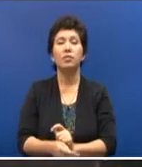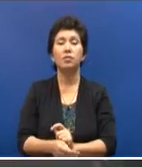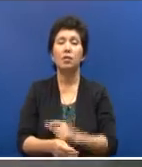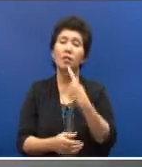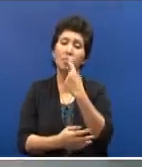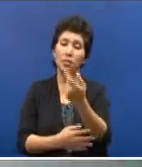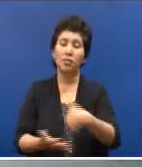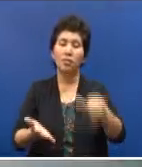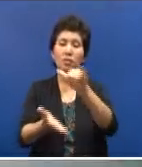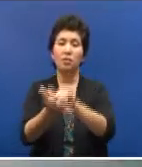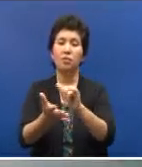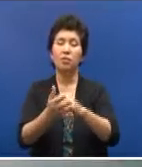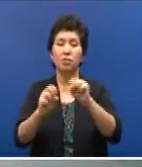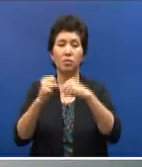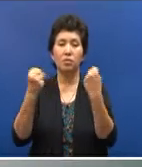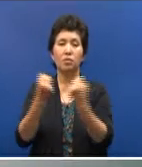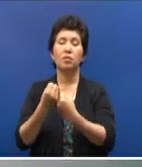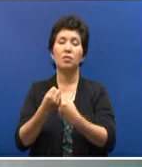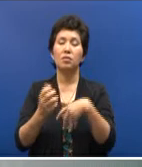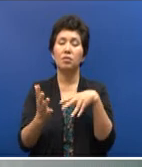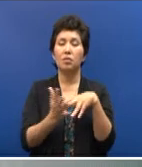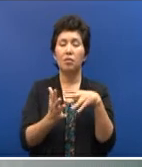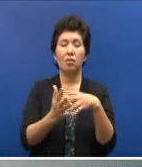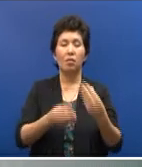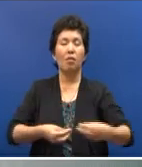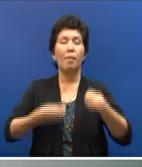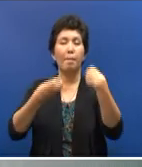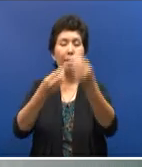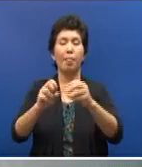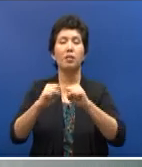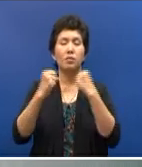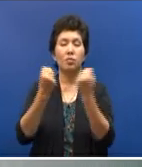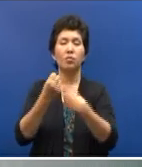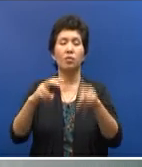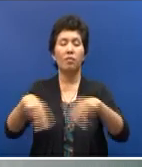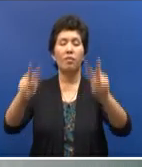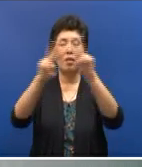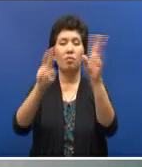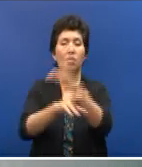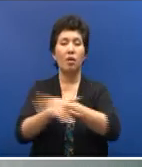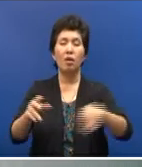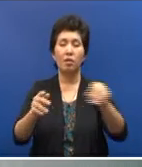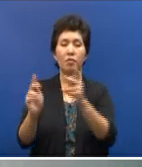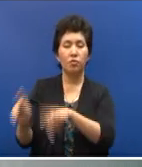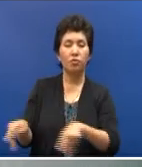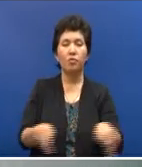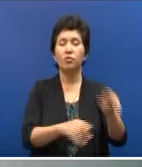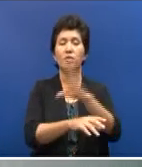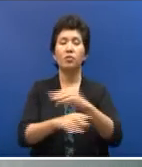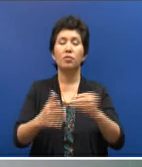it mentioned that social stratification contributes to social well-being. Okay, and